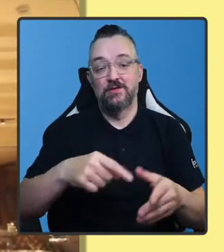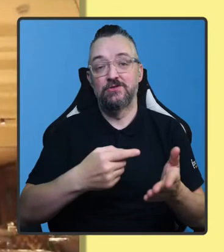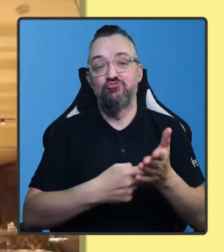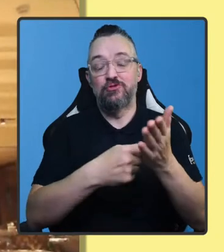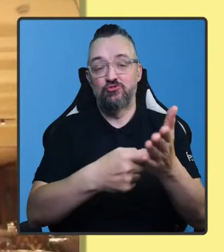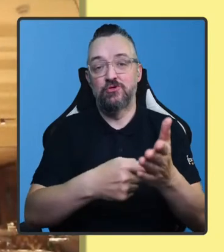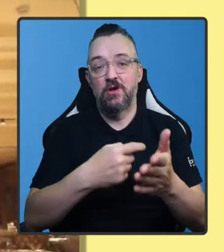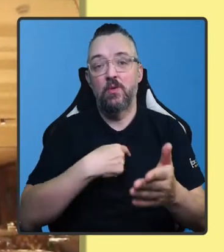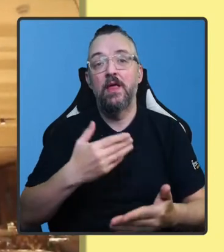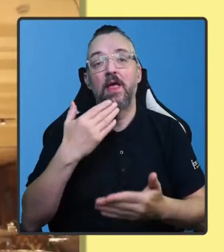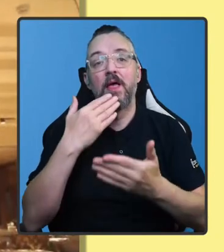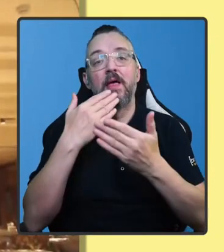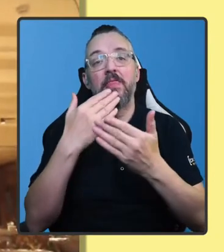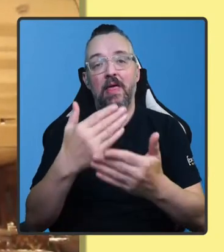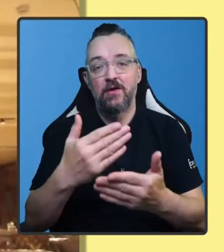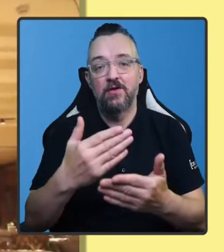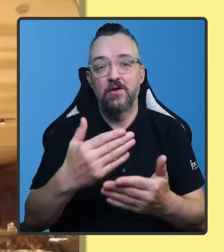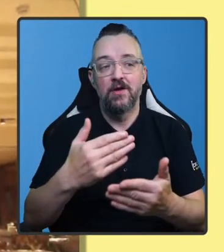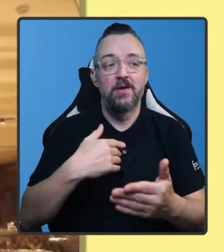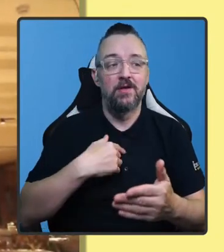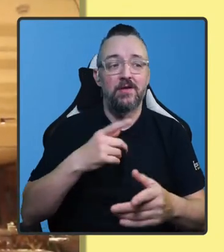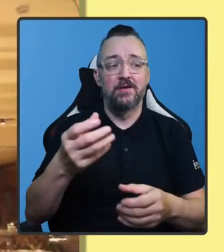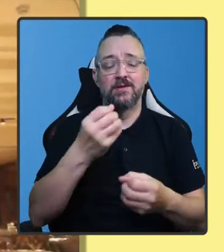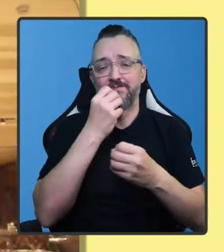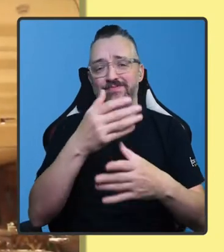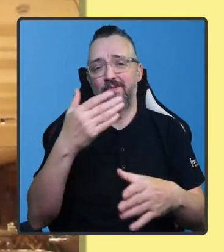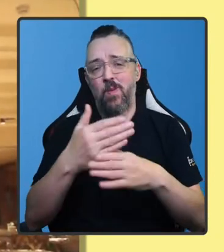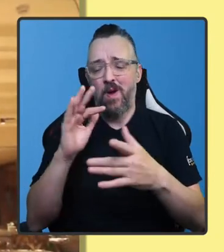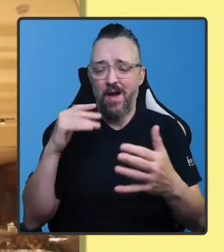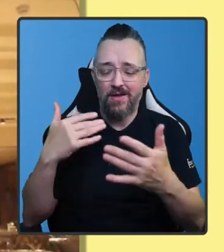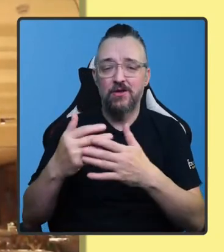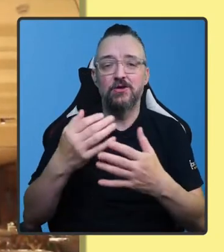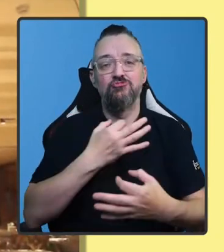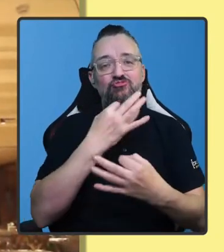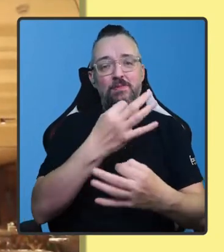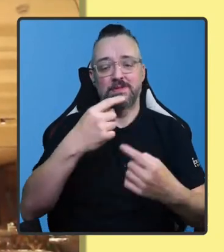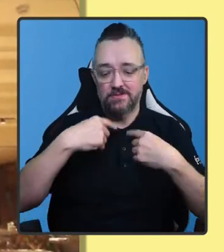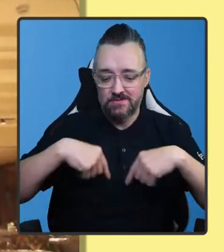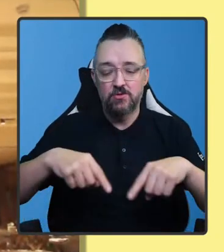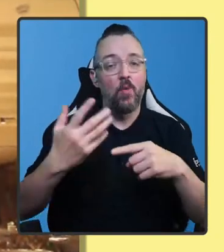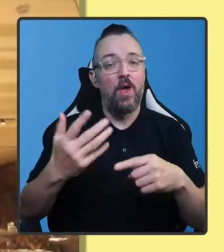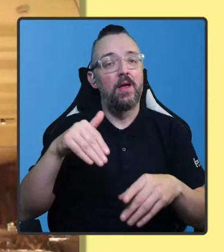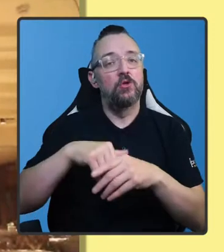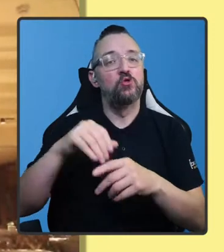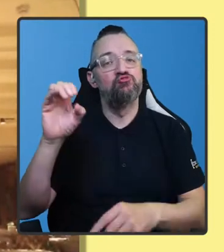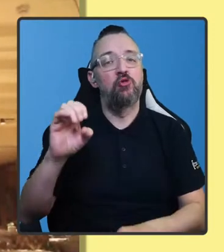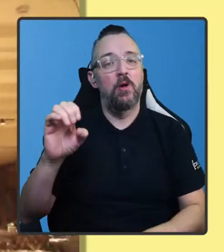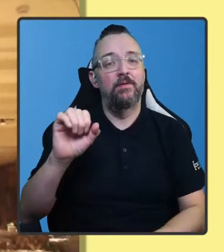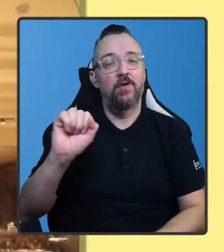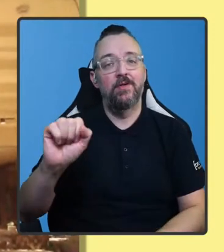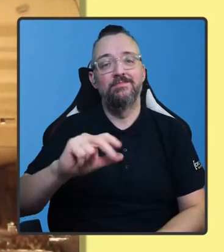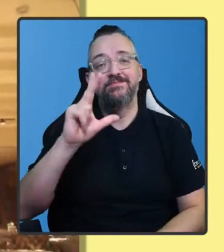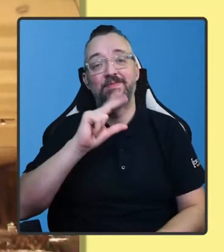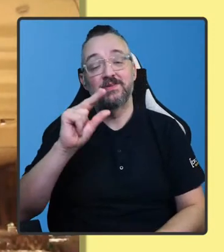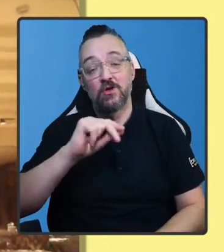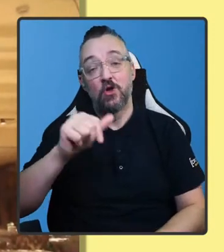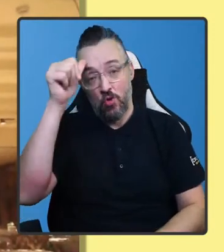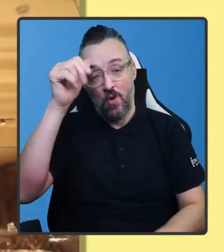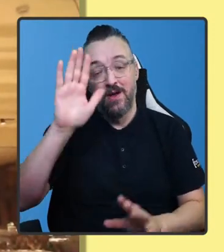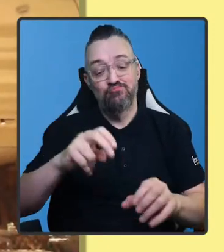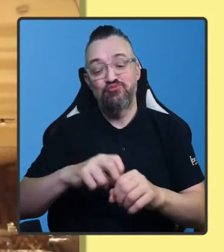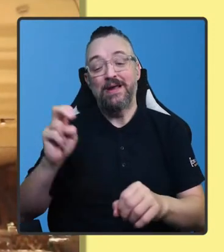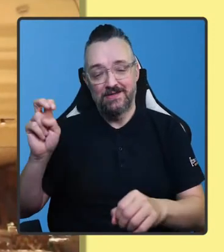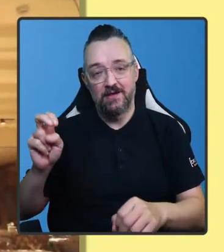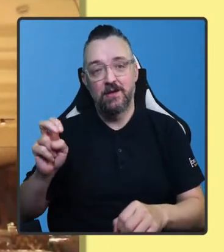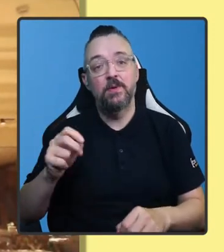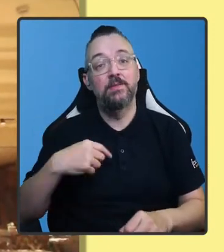thank them and also Eileen for the amazing work they've been doing representing us in Europe and being our voice even after Brexit. I'm